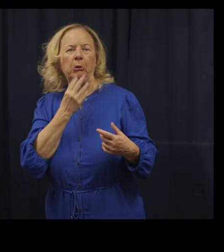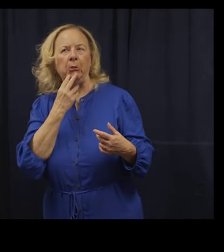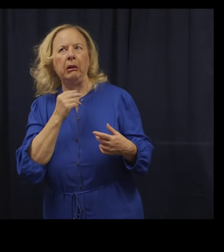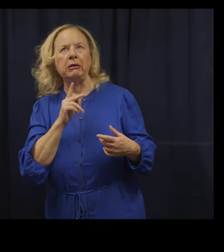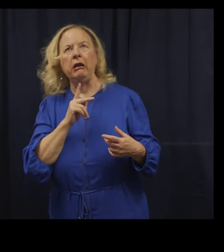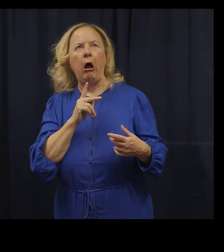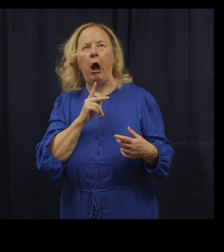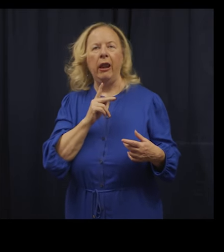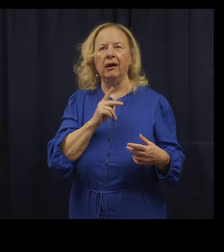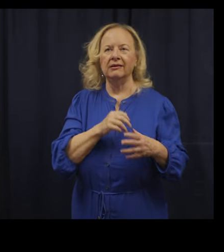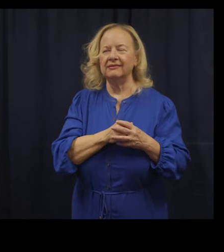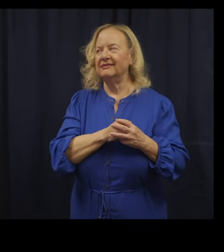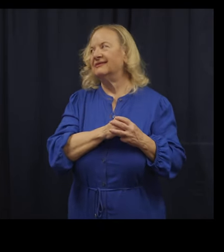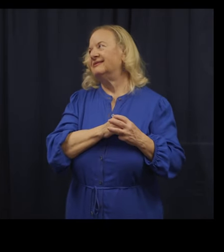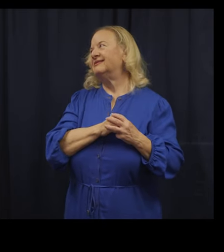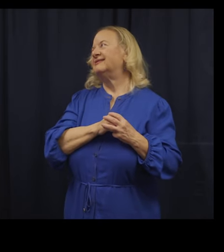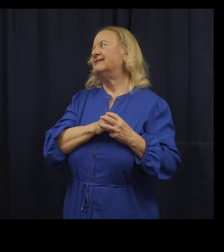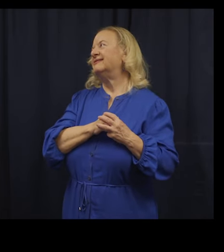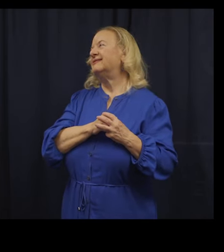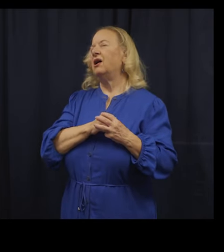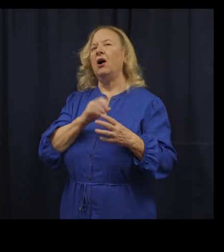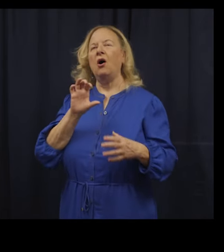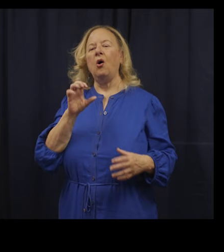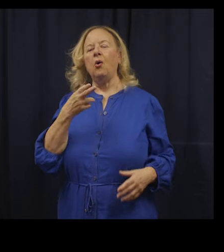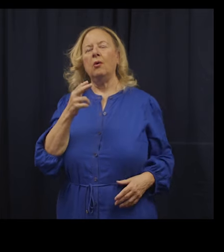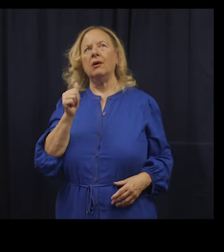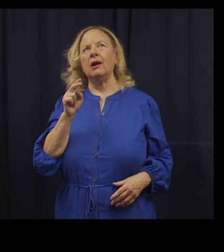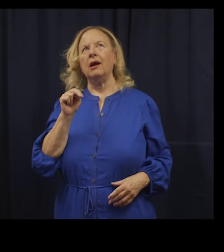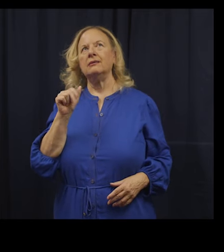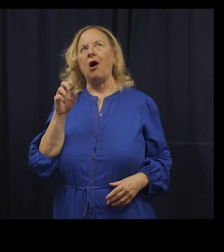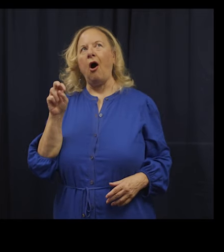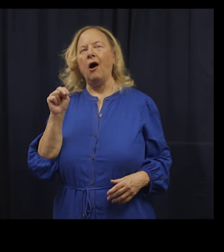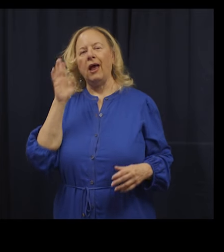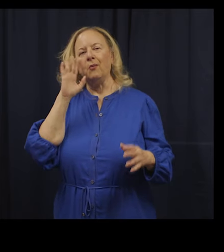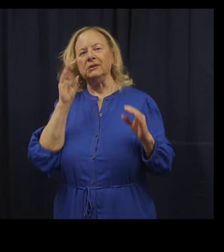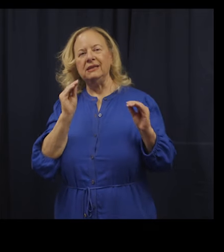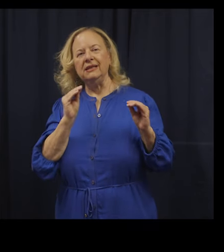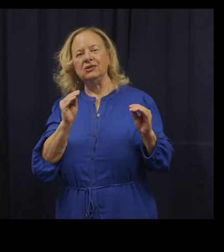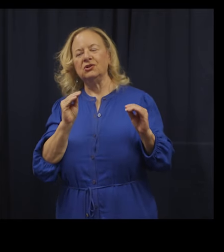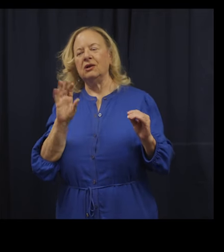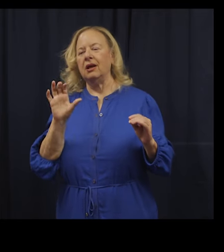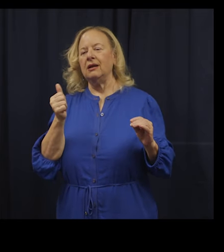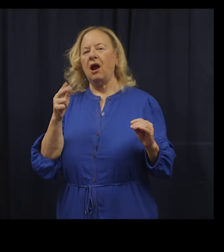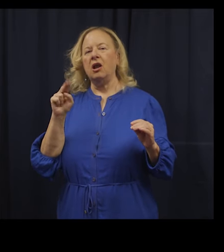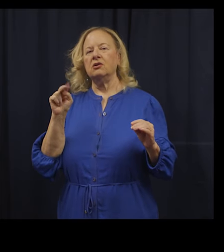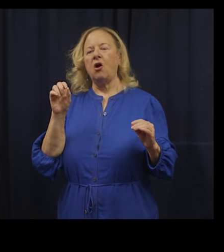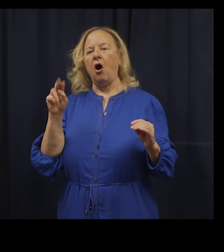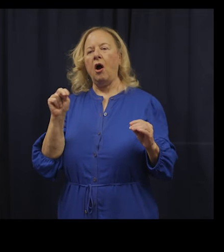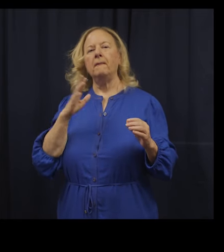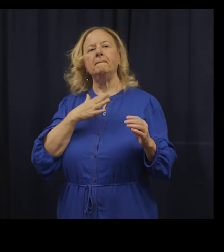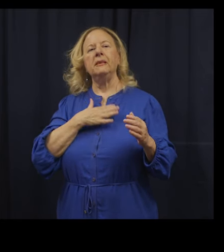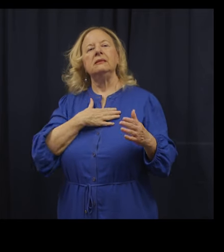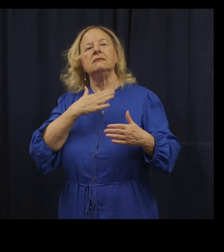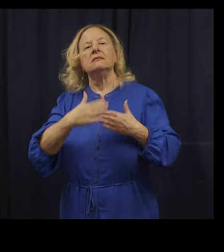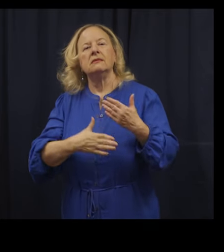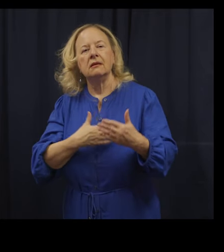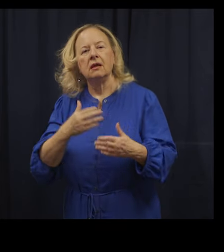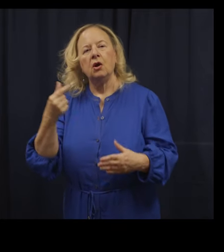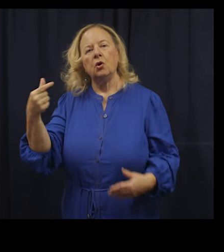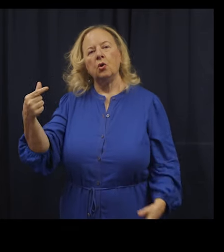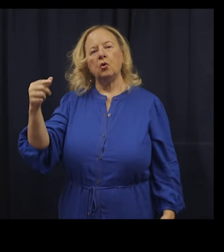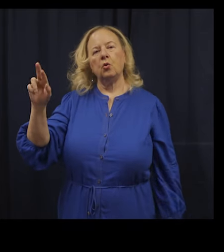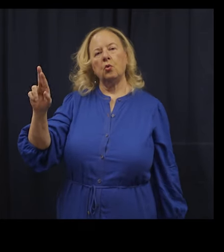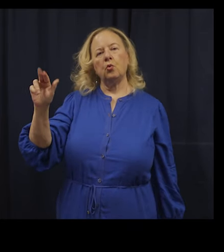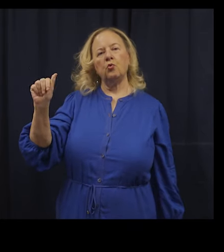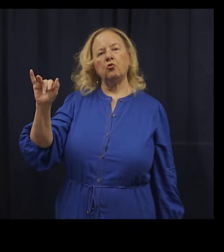Canaan. That we're going to teach on that today. Canaan means to be gracious. So Yochanan means Yah